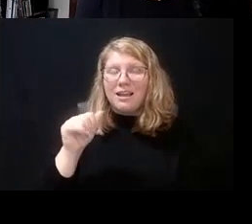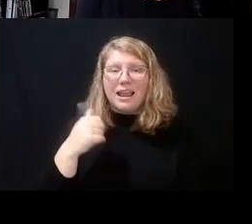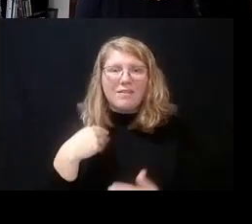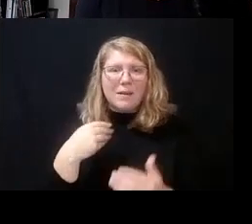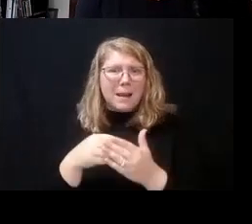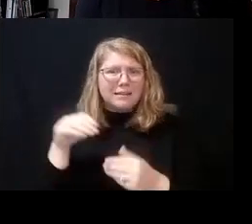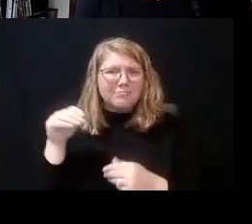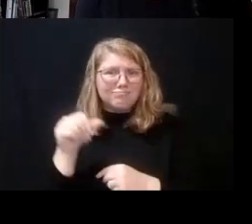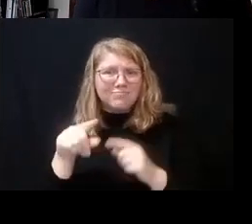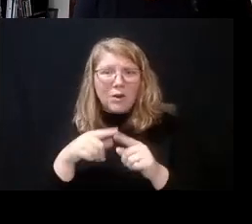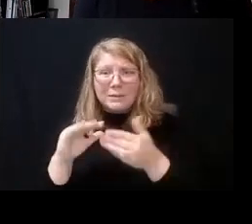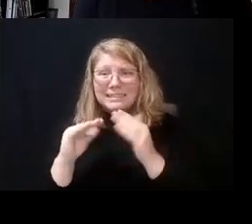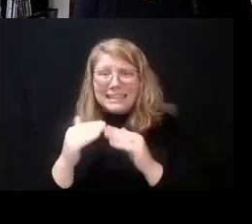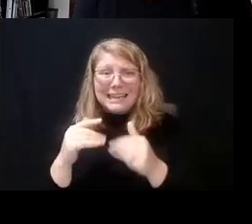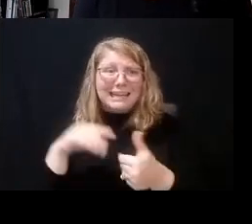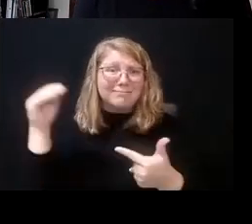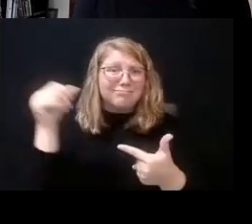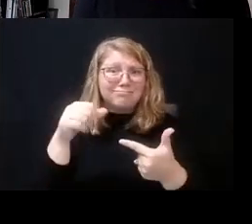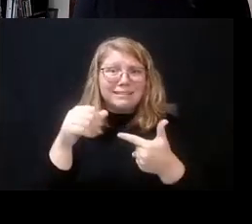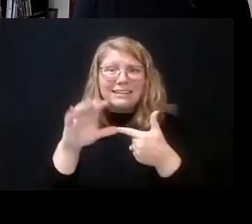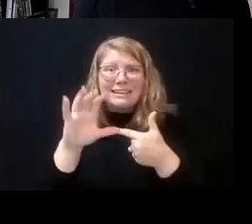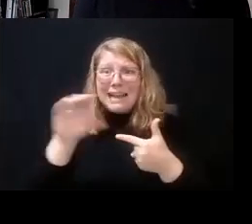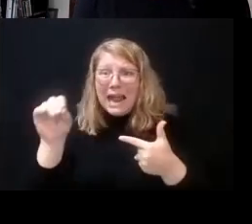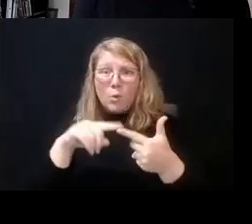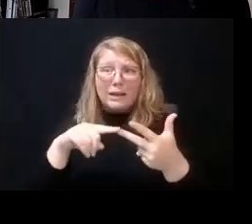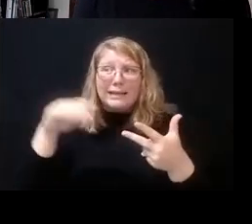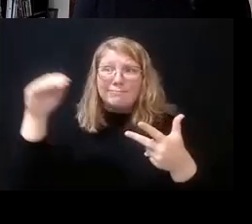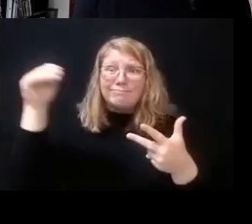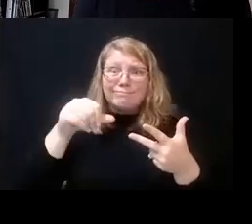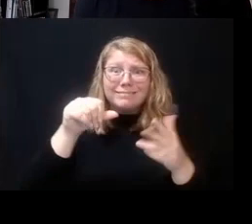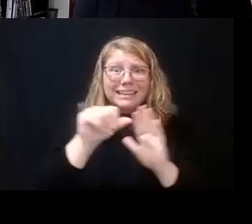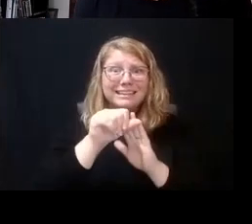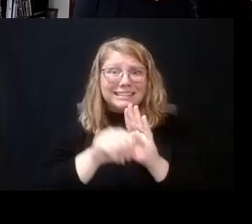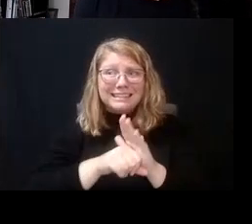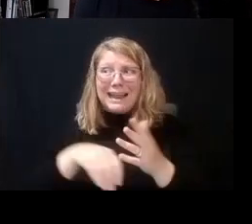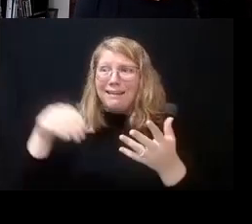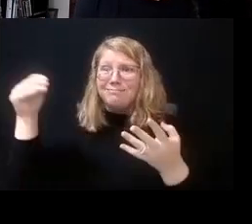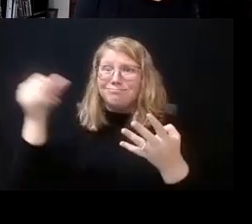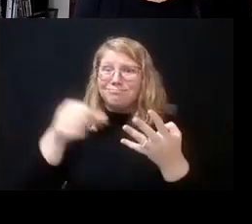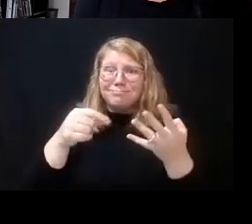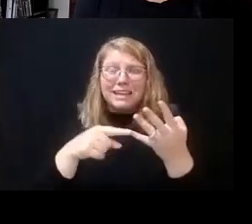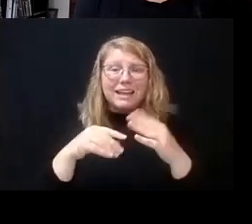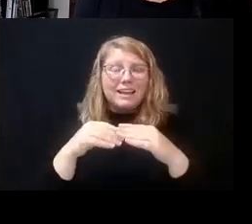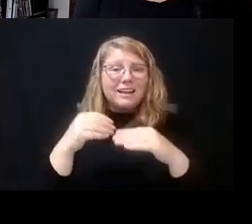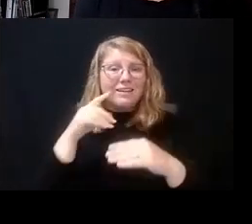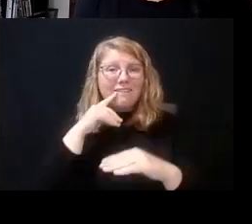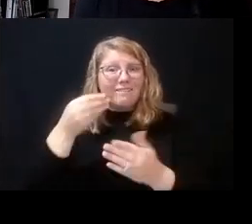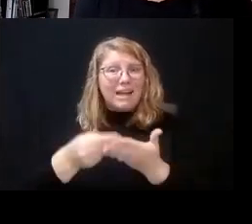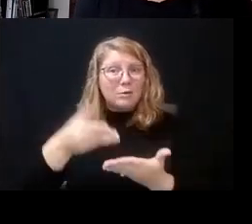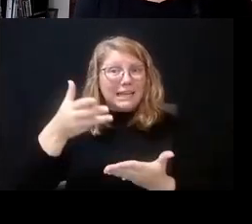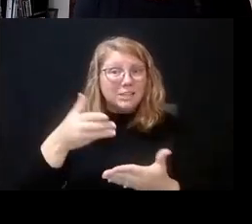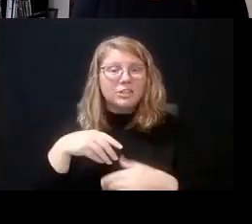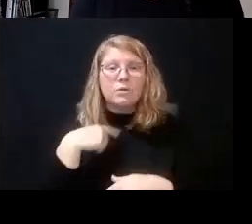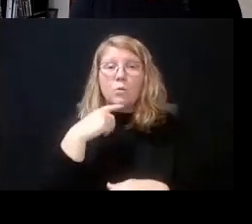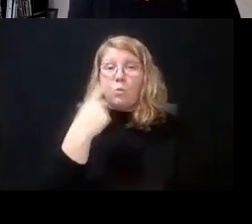the county, from the state, from foundations. And I think, you know, the biggest pushback that I got was from